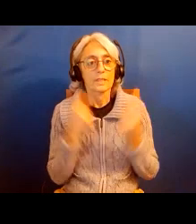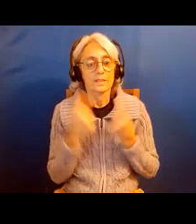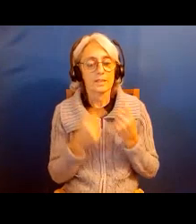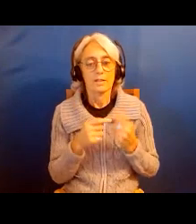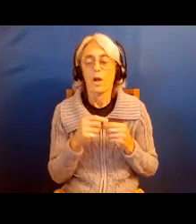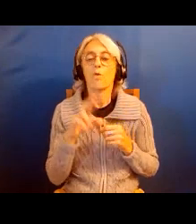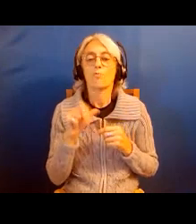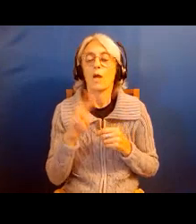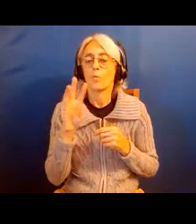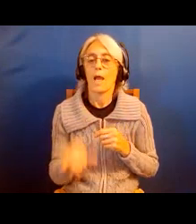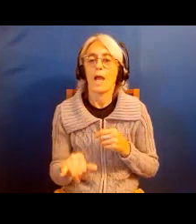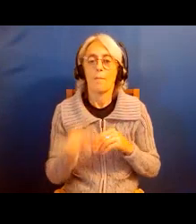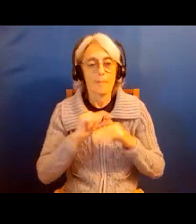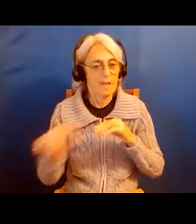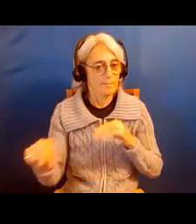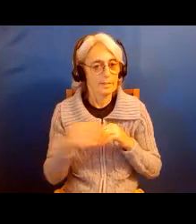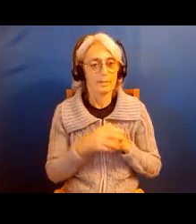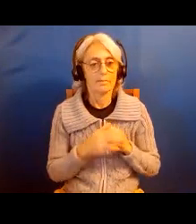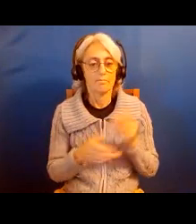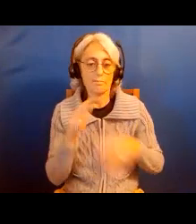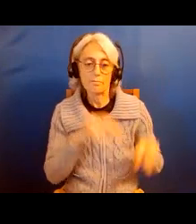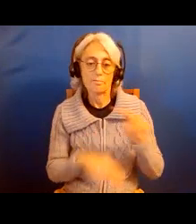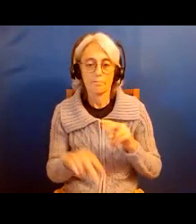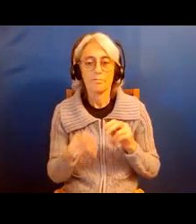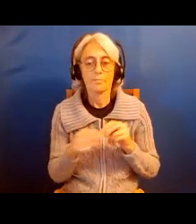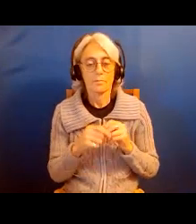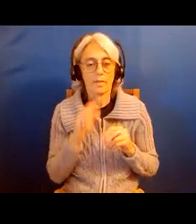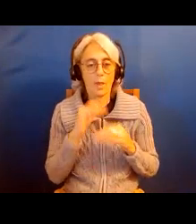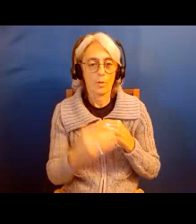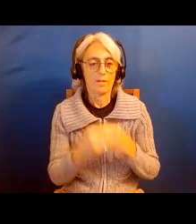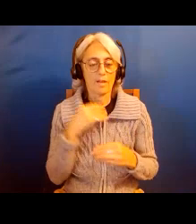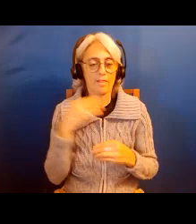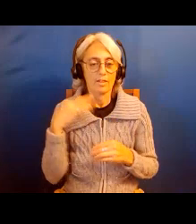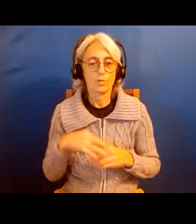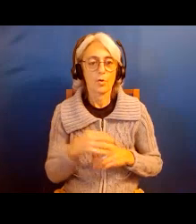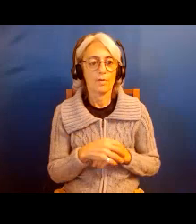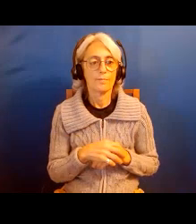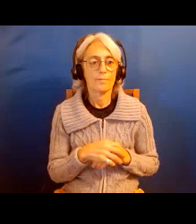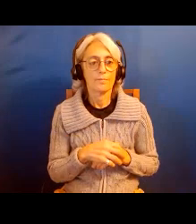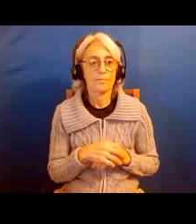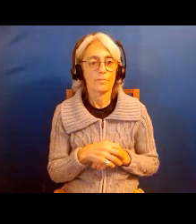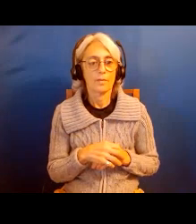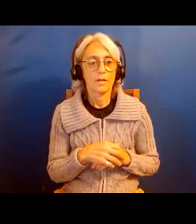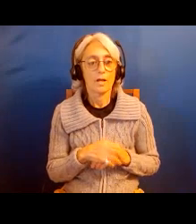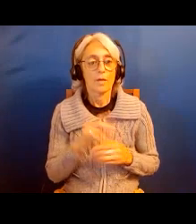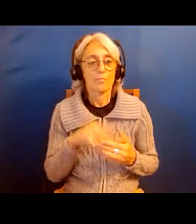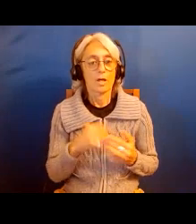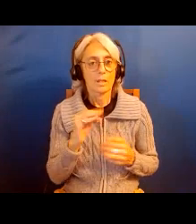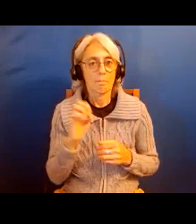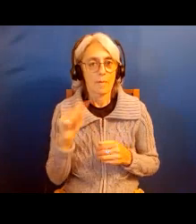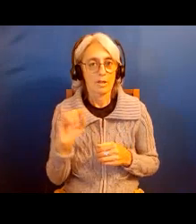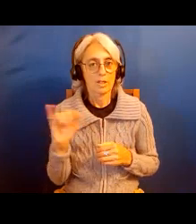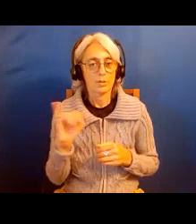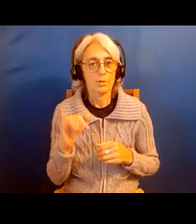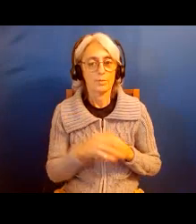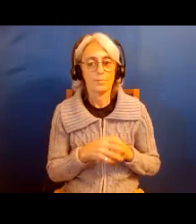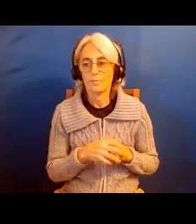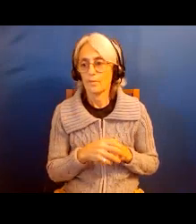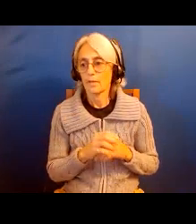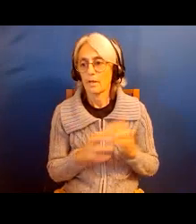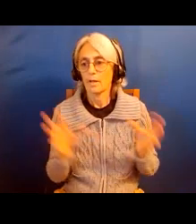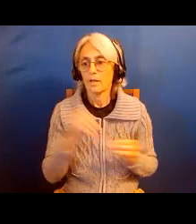runway will affect the score. We also looked at the merits of a project. The merit score is a composite of